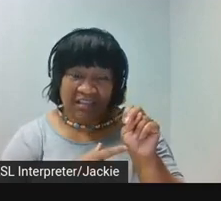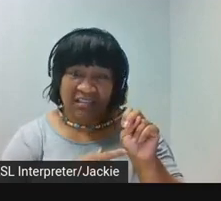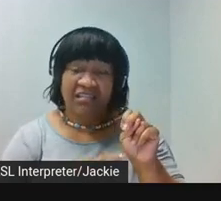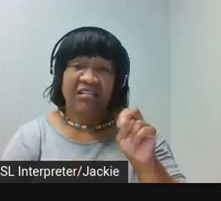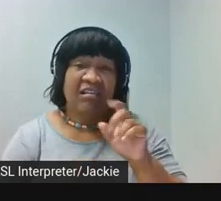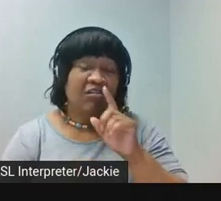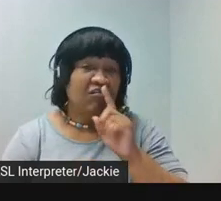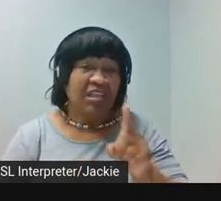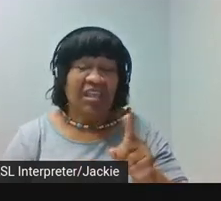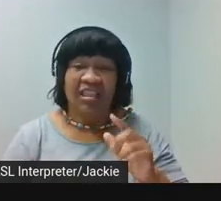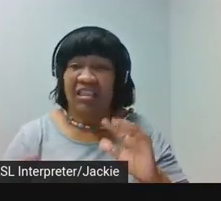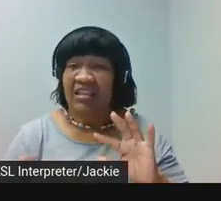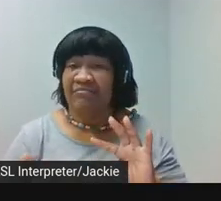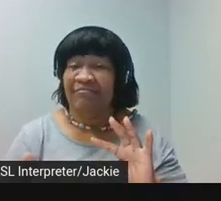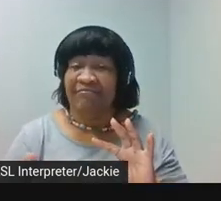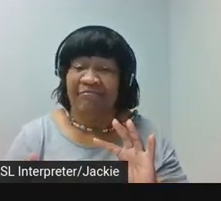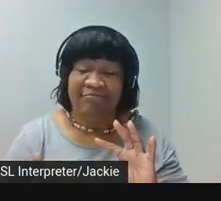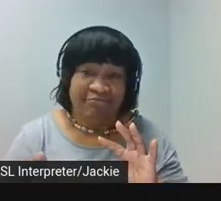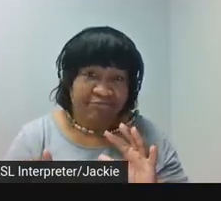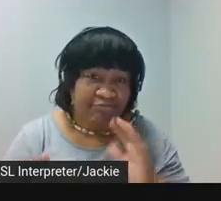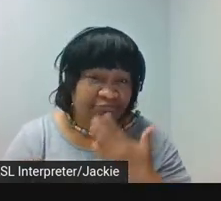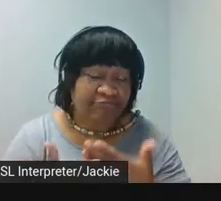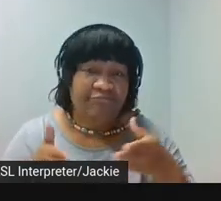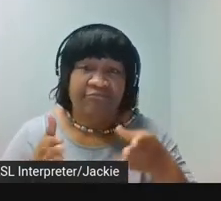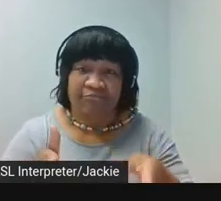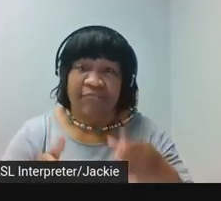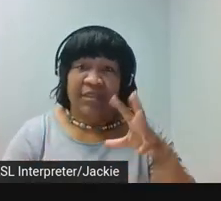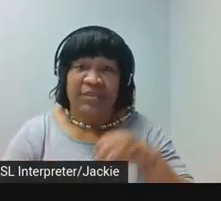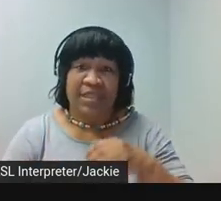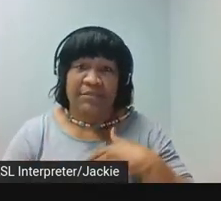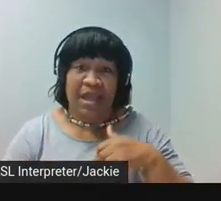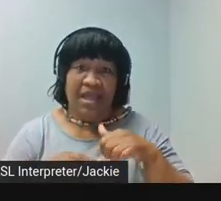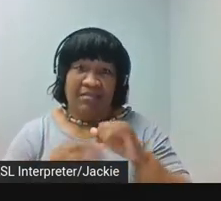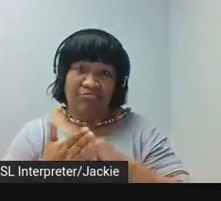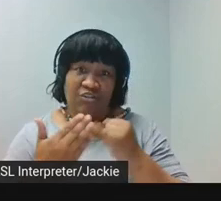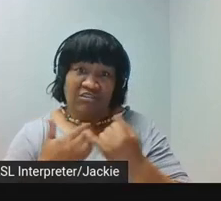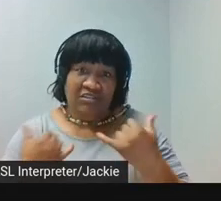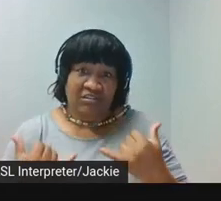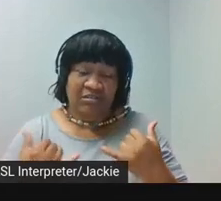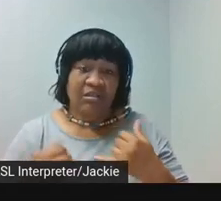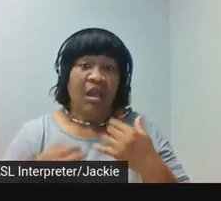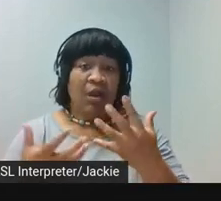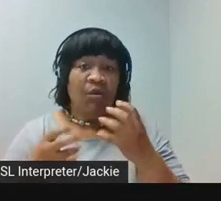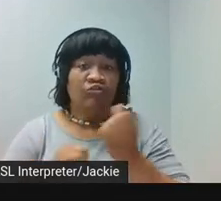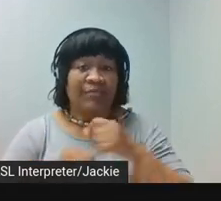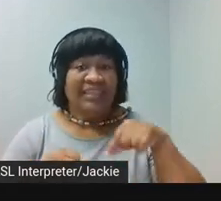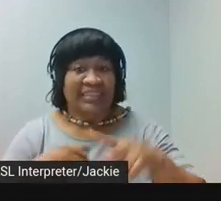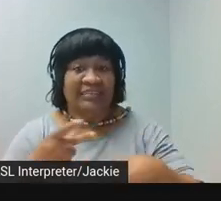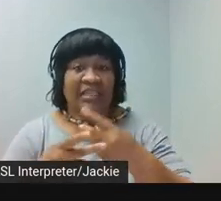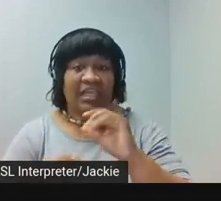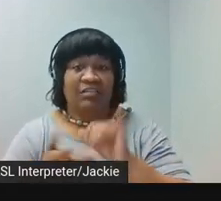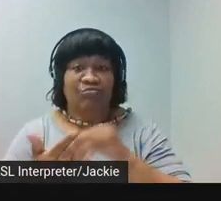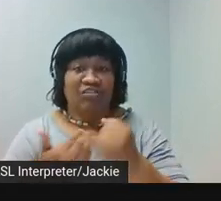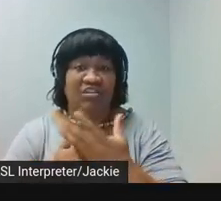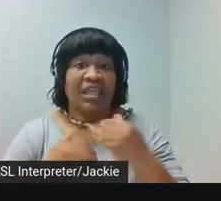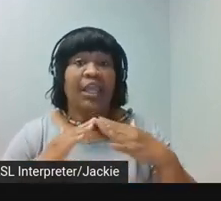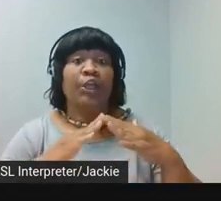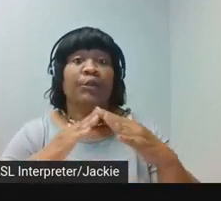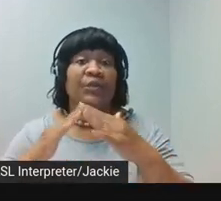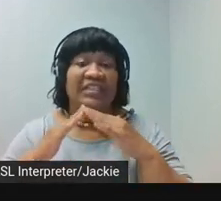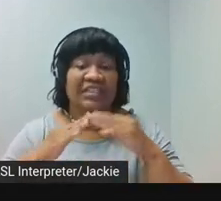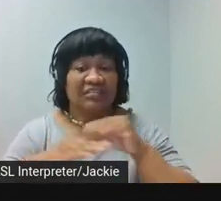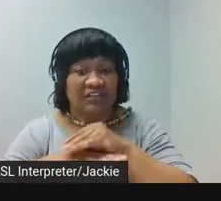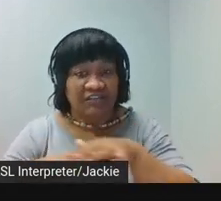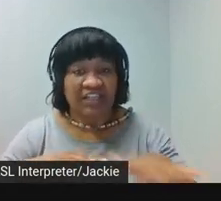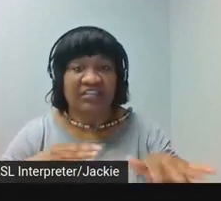very productive way my practice, and has led me to making projects like this in communities that are so affected by